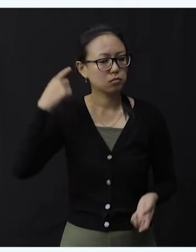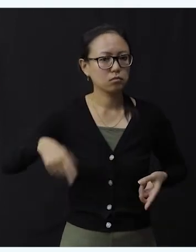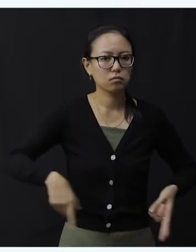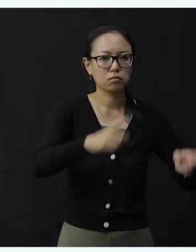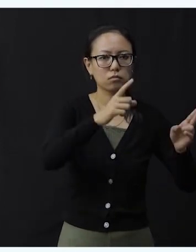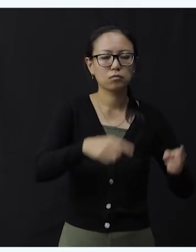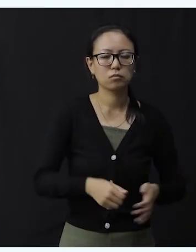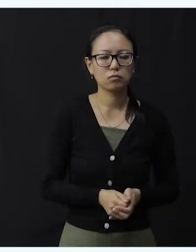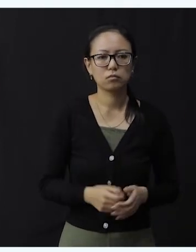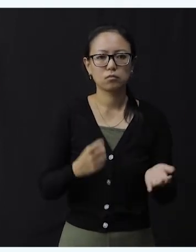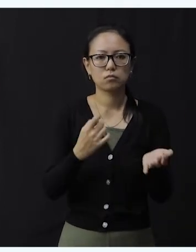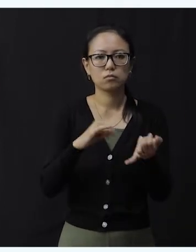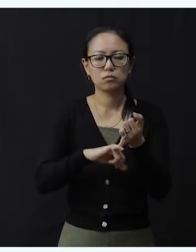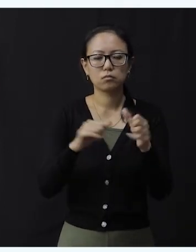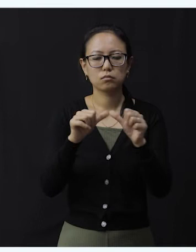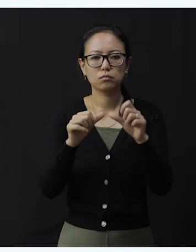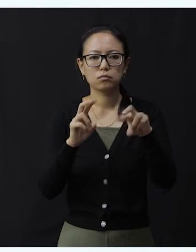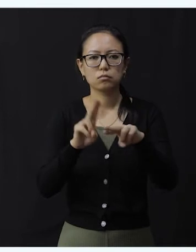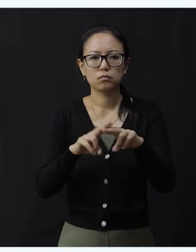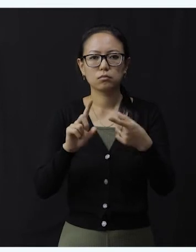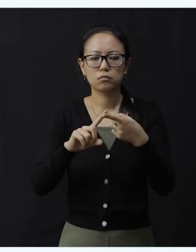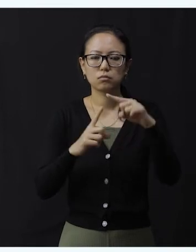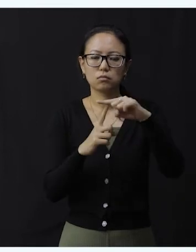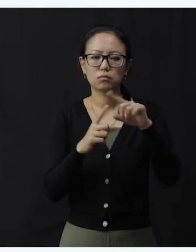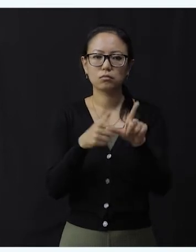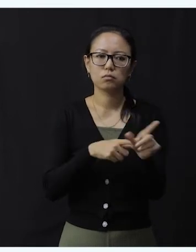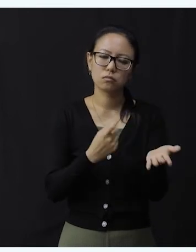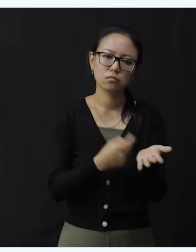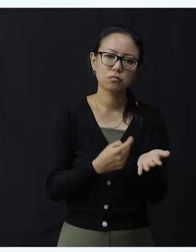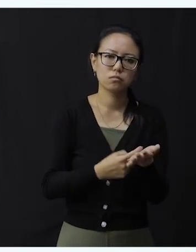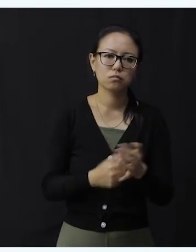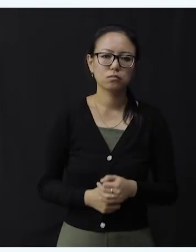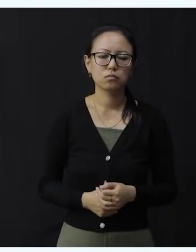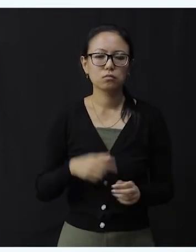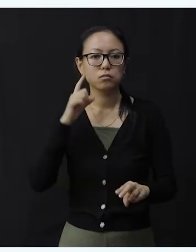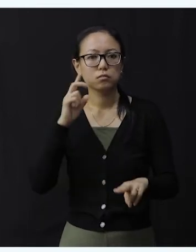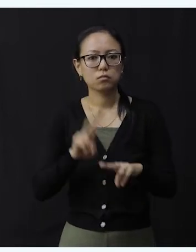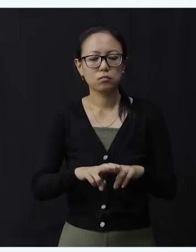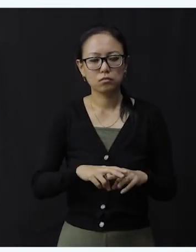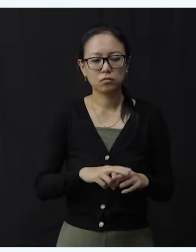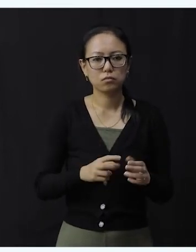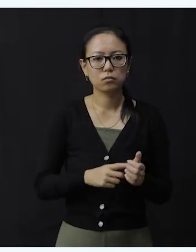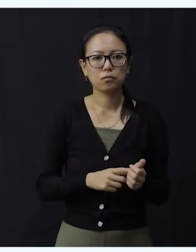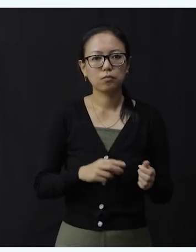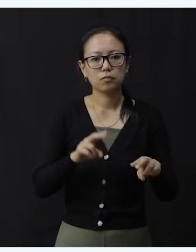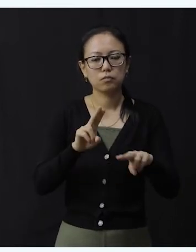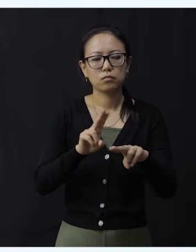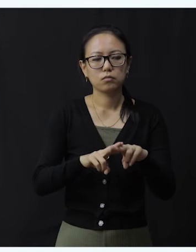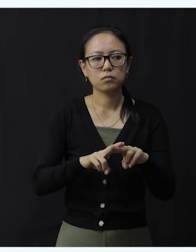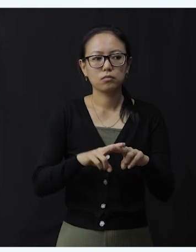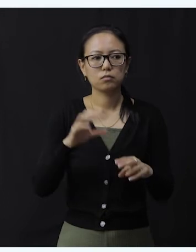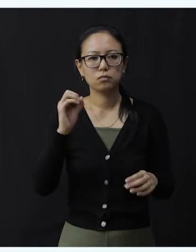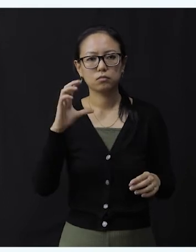okay? Because these road safety rules, if we follow these, then it will help us,